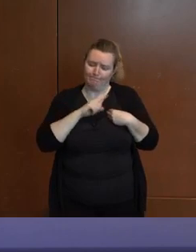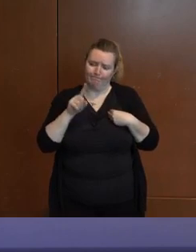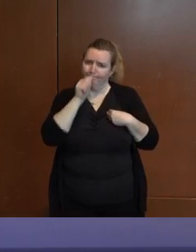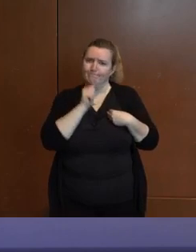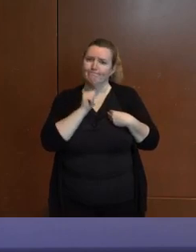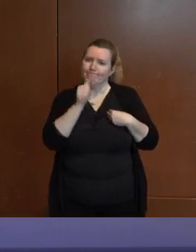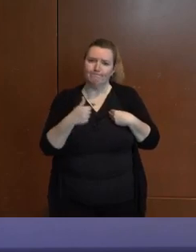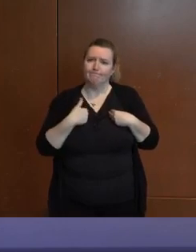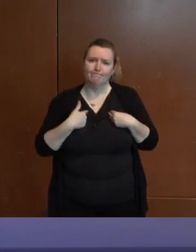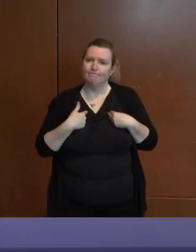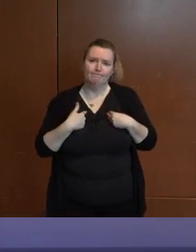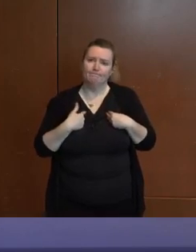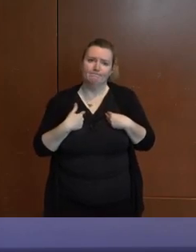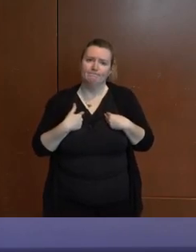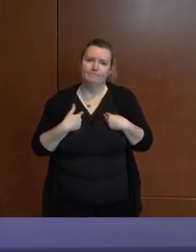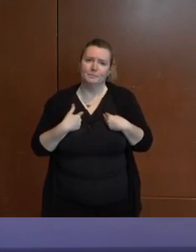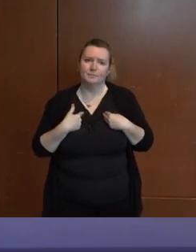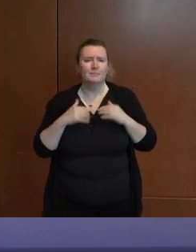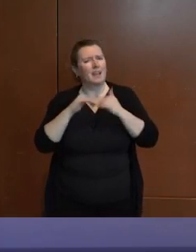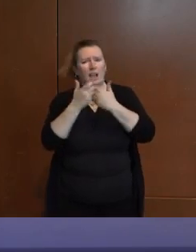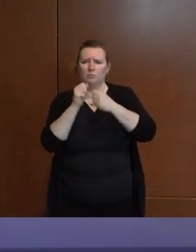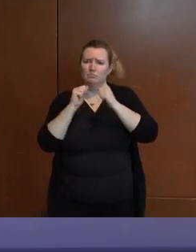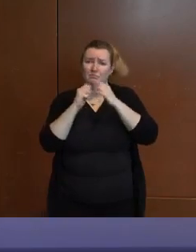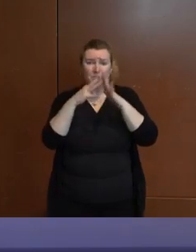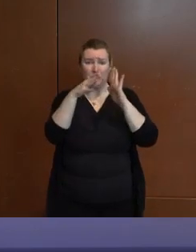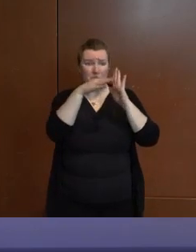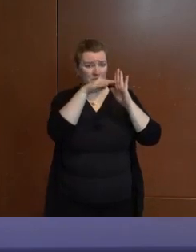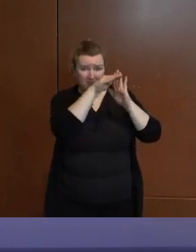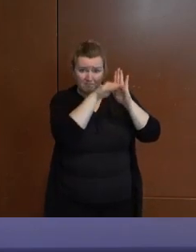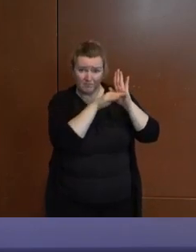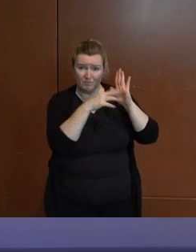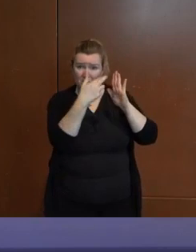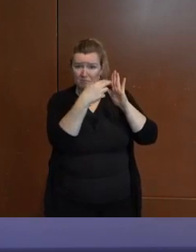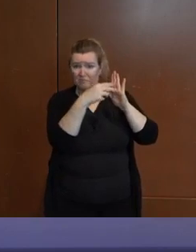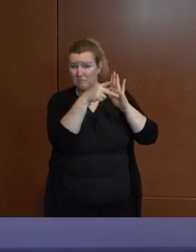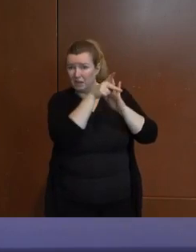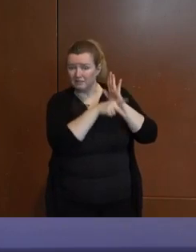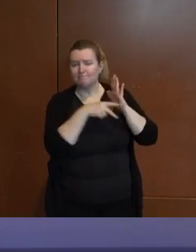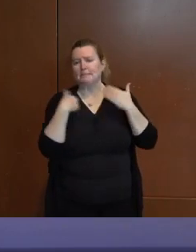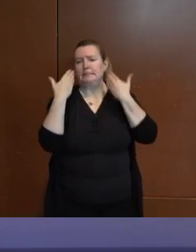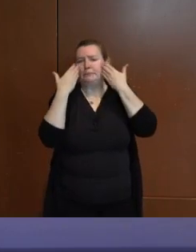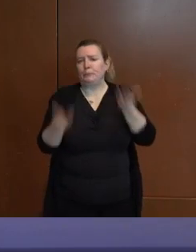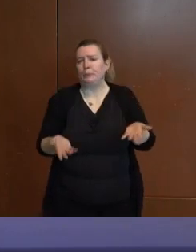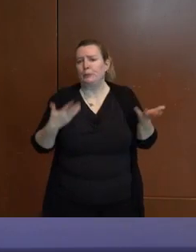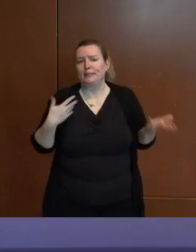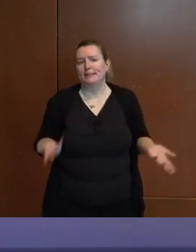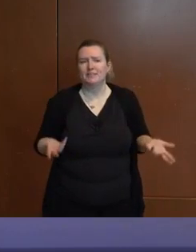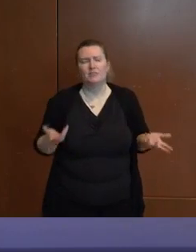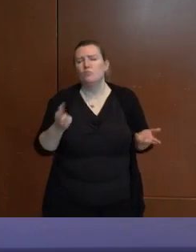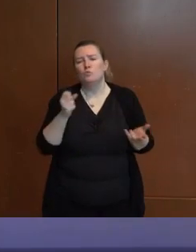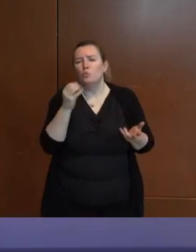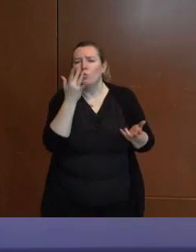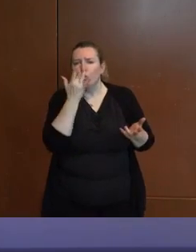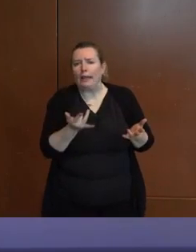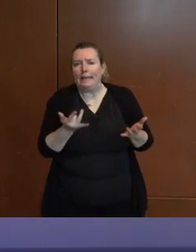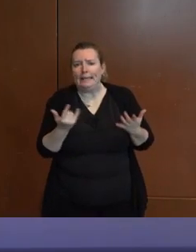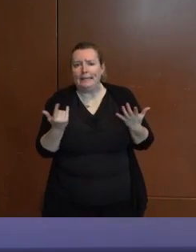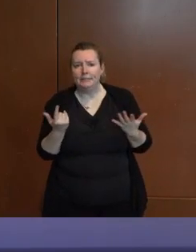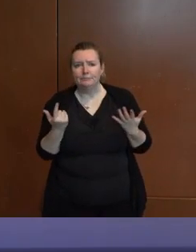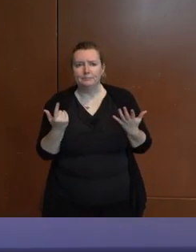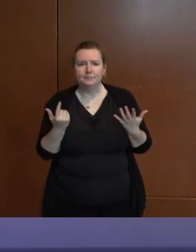Now, exactly, Elise, how that looks, it's way too early to tell, because we ourselves, with our aggressive policies, haven't gotten